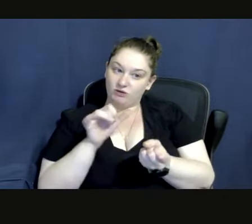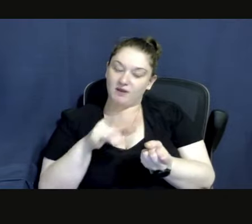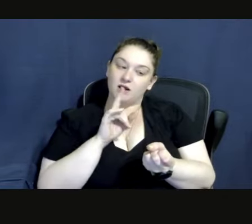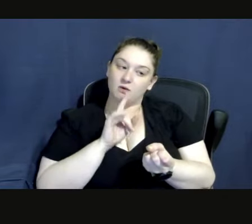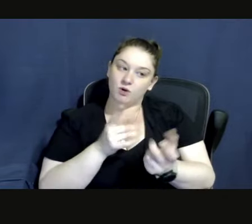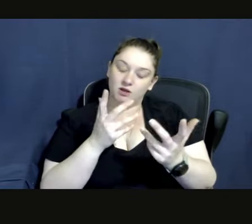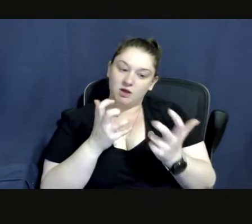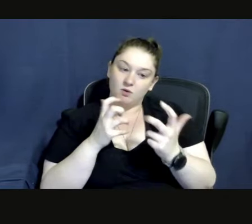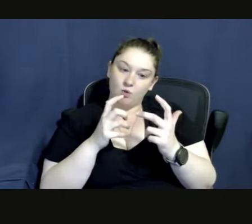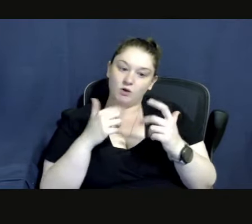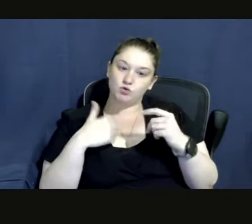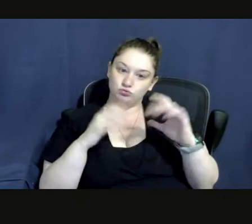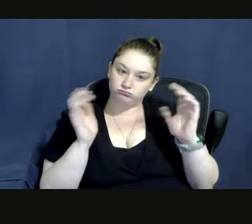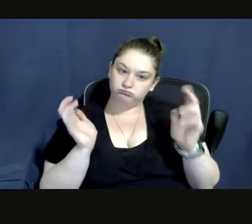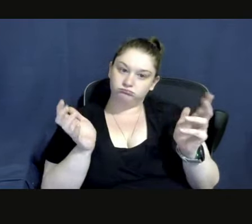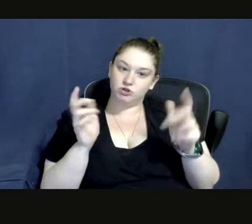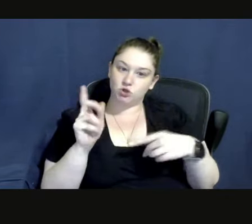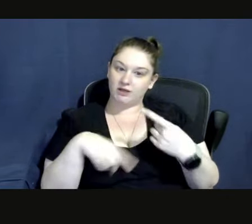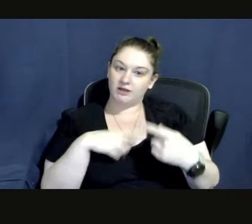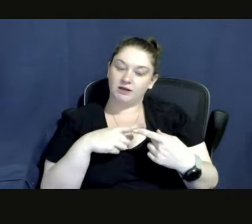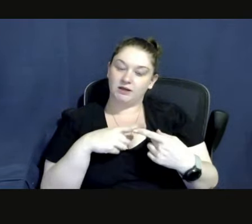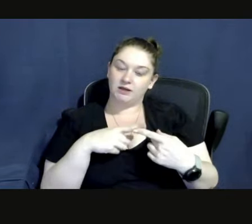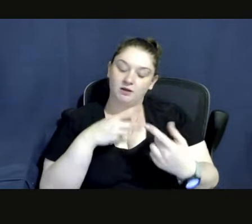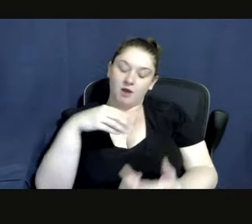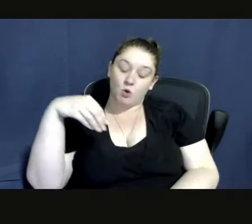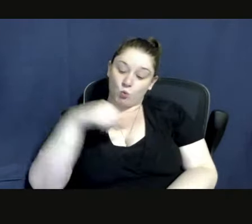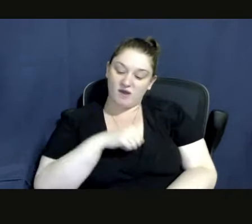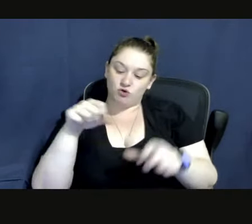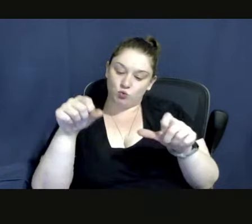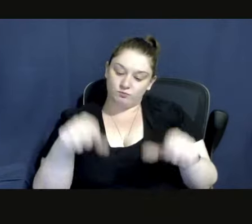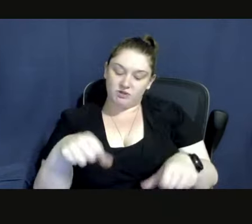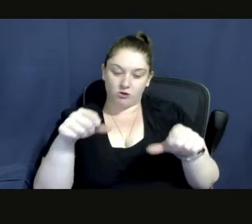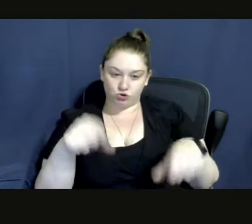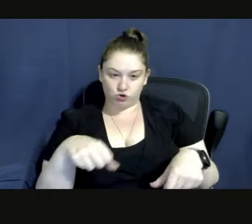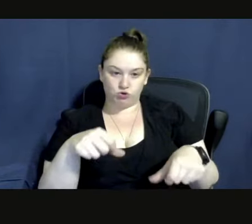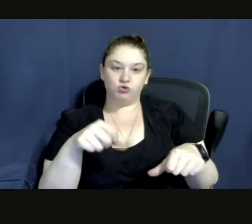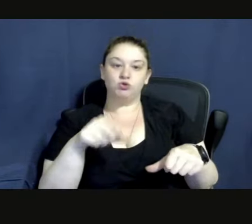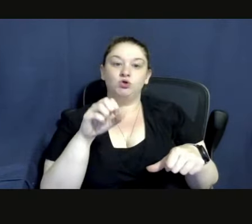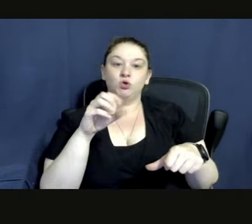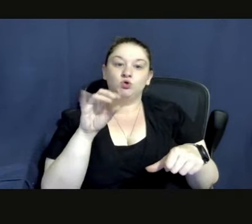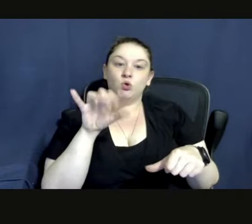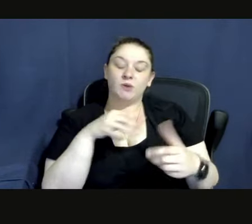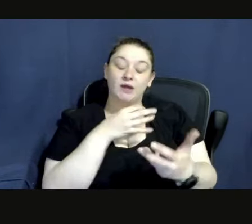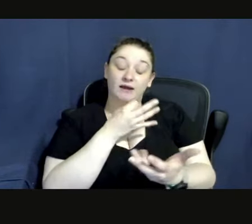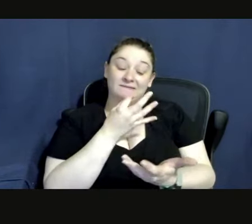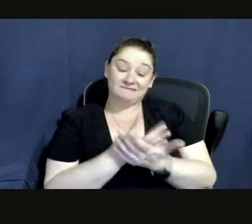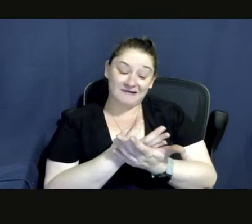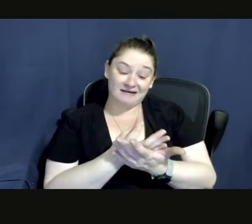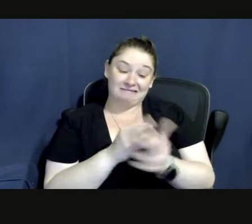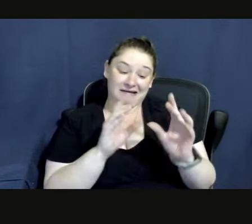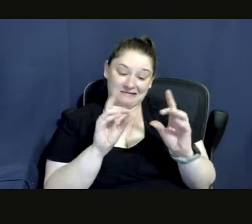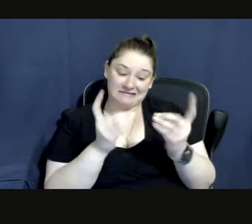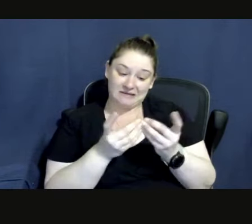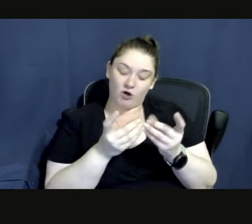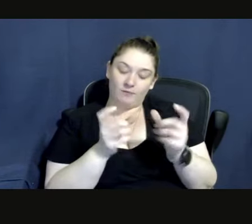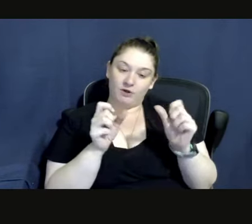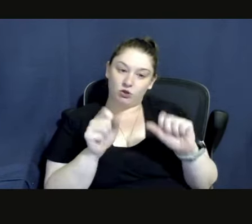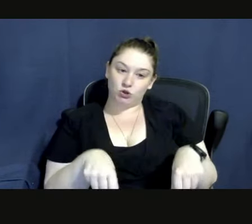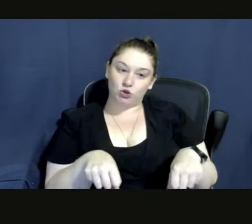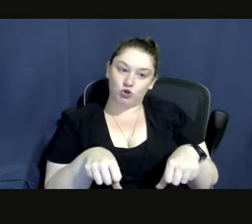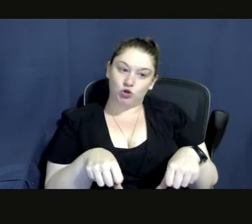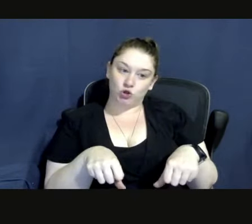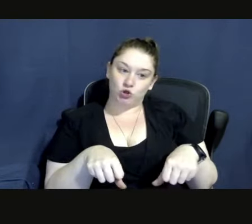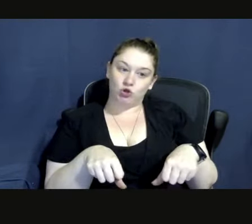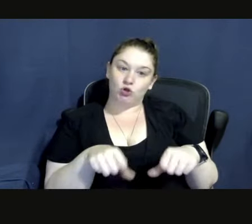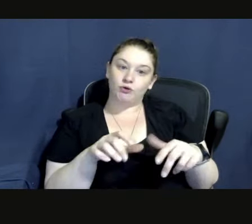talking about revenue potential so that finance department could be kind of